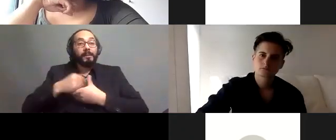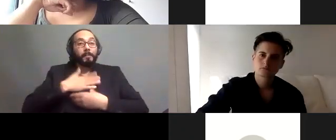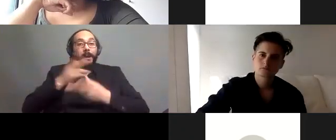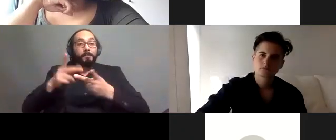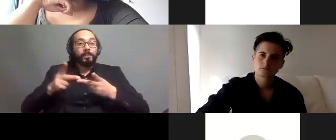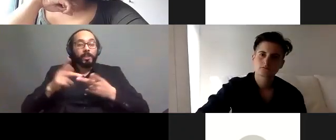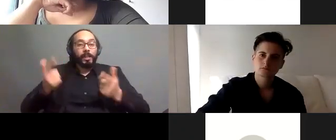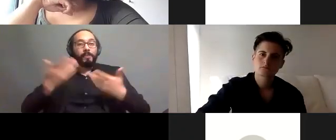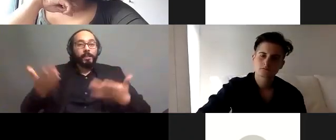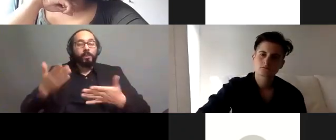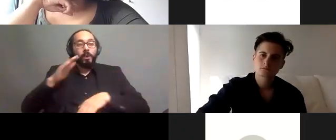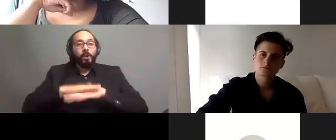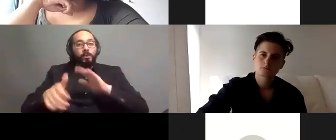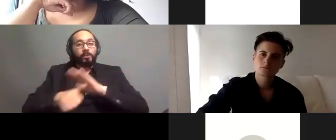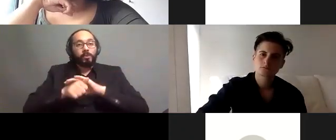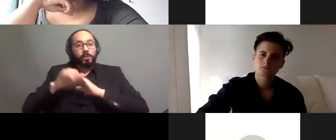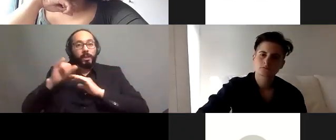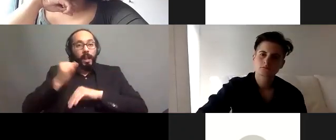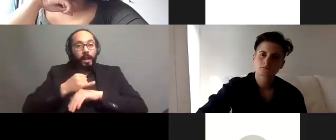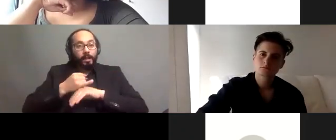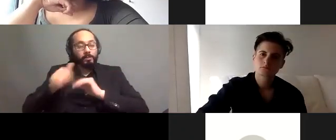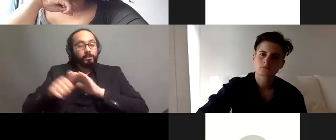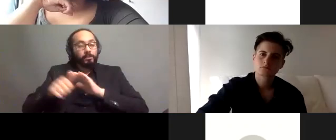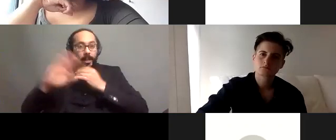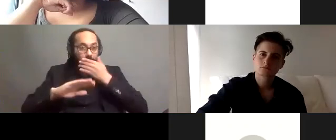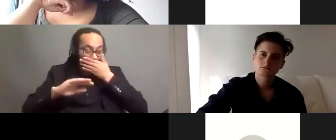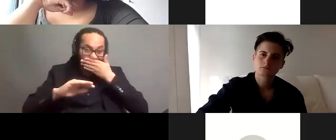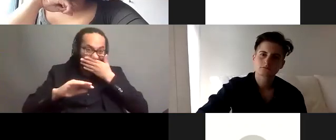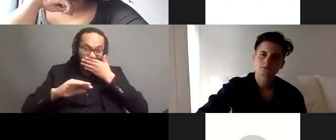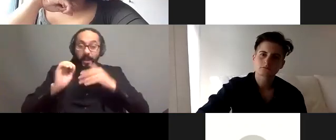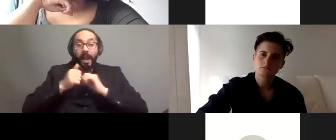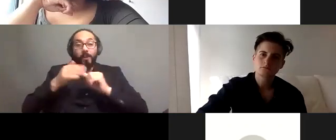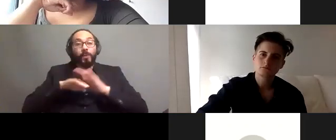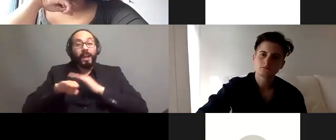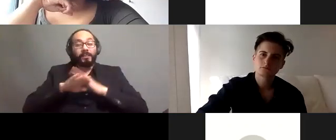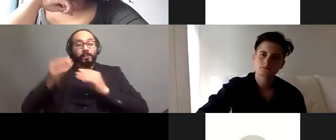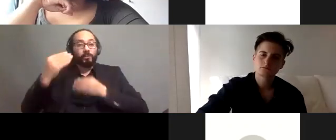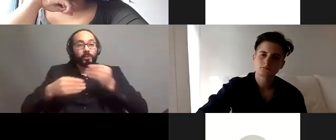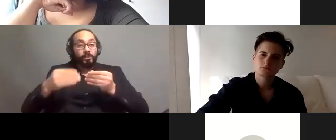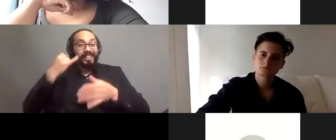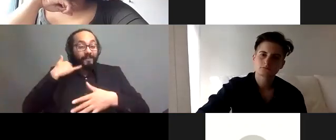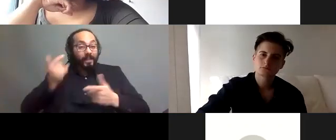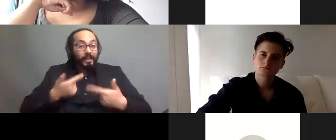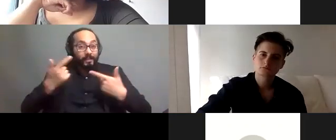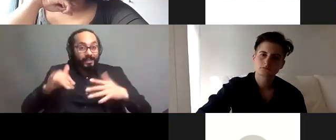Island can access these traditions? Because if you live on this land, there's a good chance that this land is going to